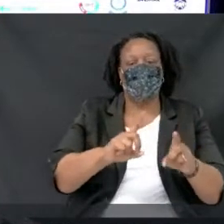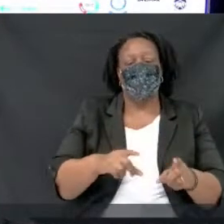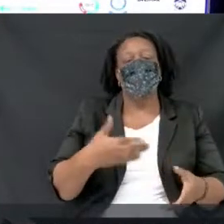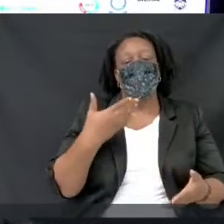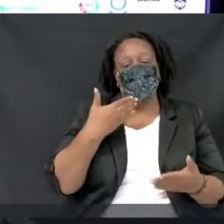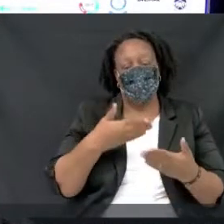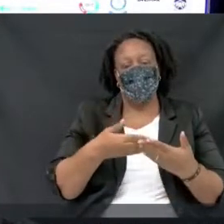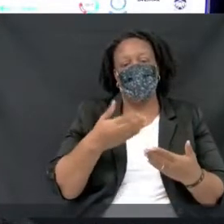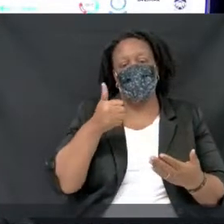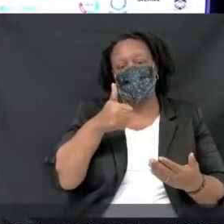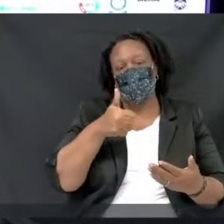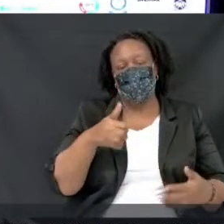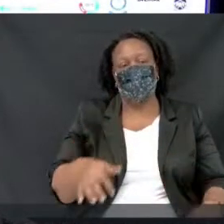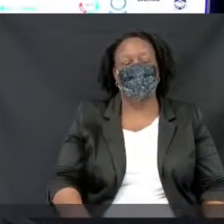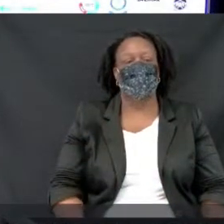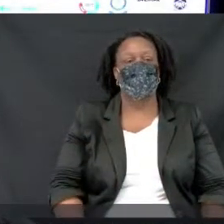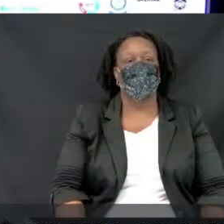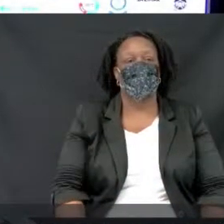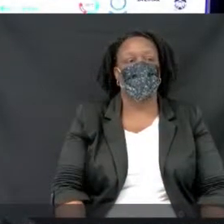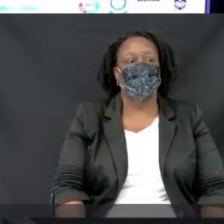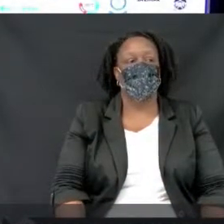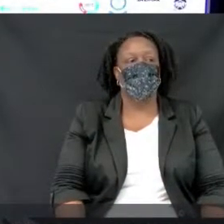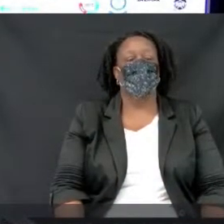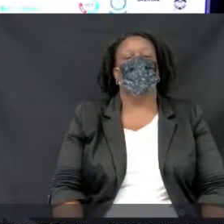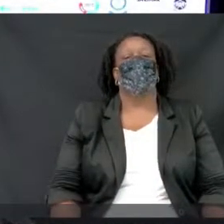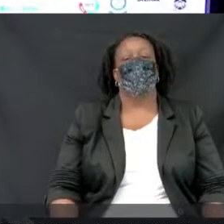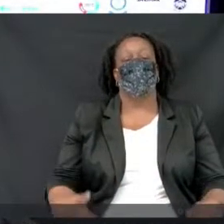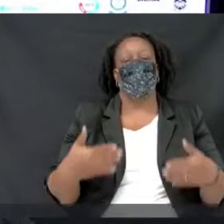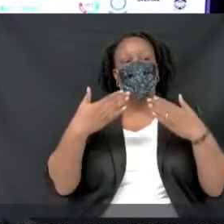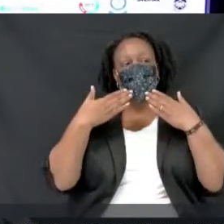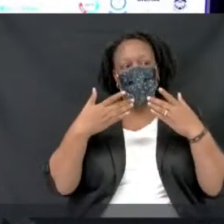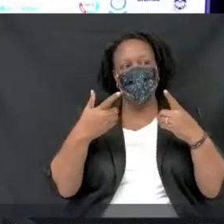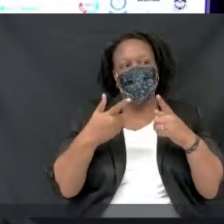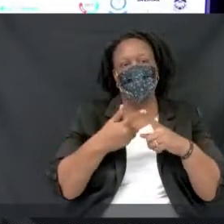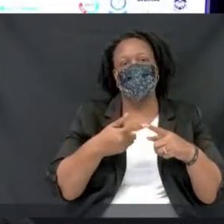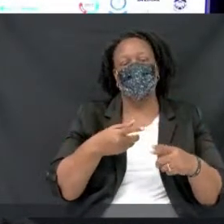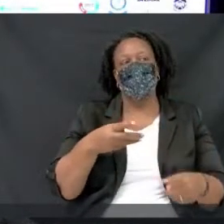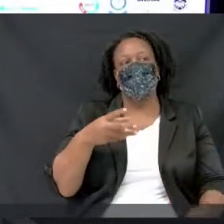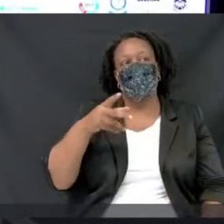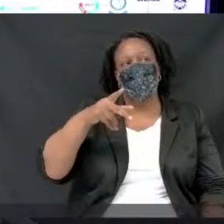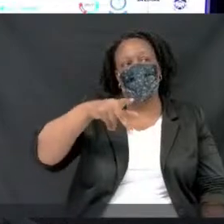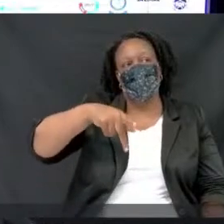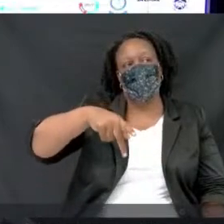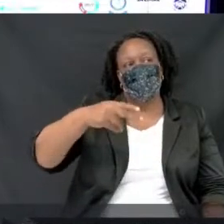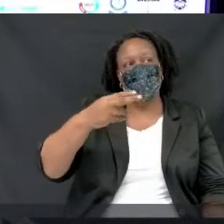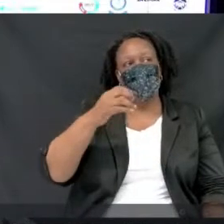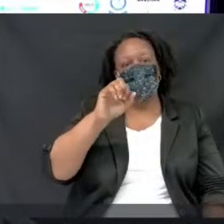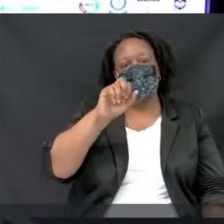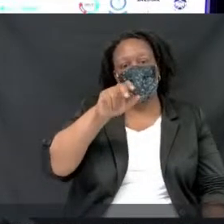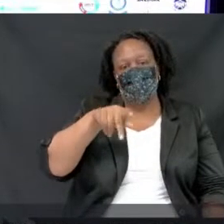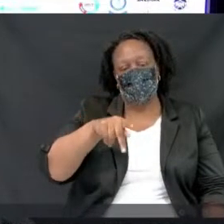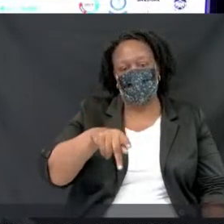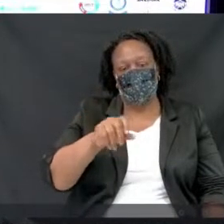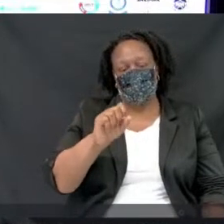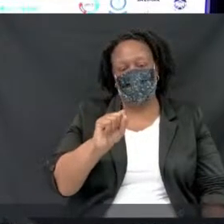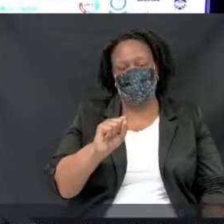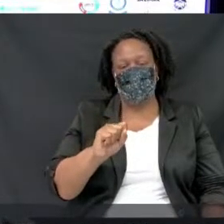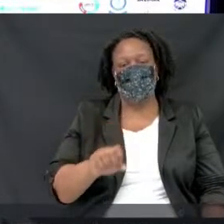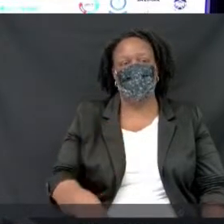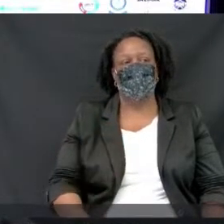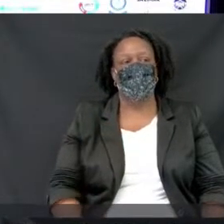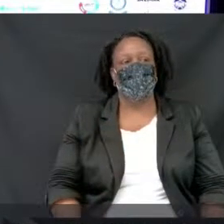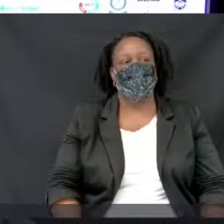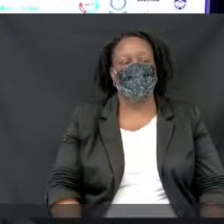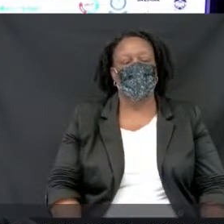commended. We commend the Honorable Wendy Phipps as well, and that little token that we give to her is really like a drop in